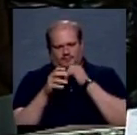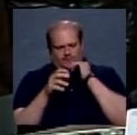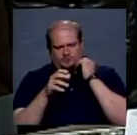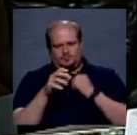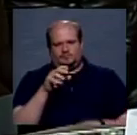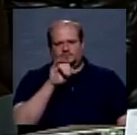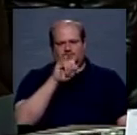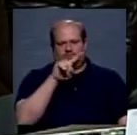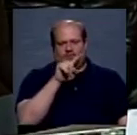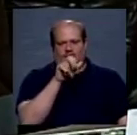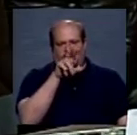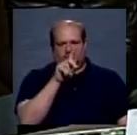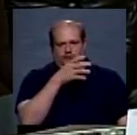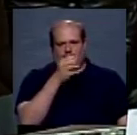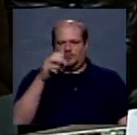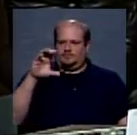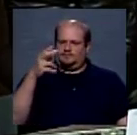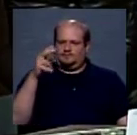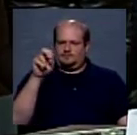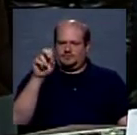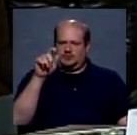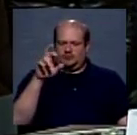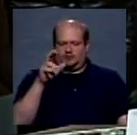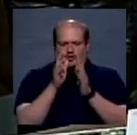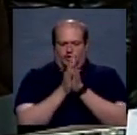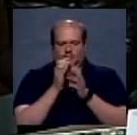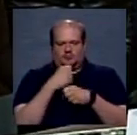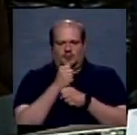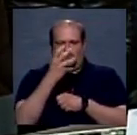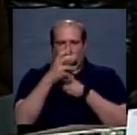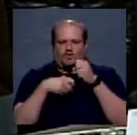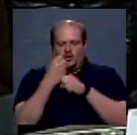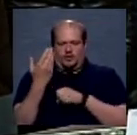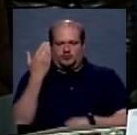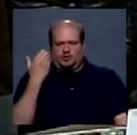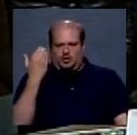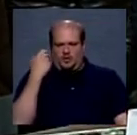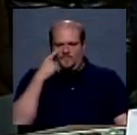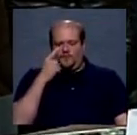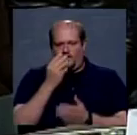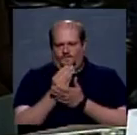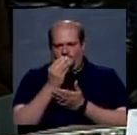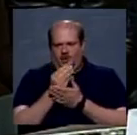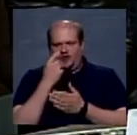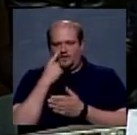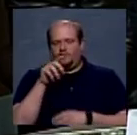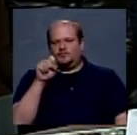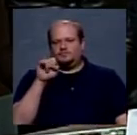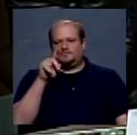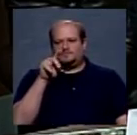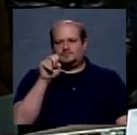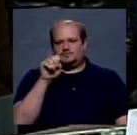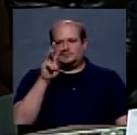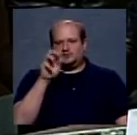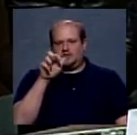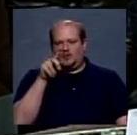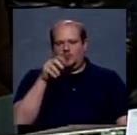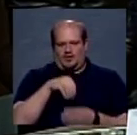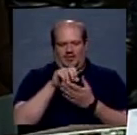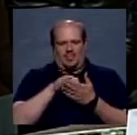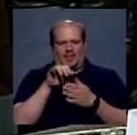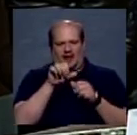between Izzard and Chester. And I think the request was made about 4 years ago for funding for sidewalks in that area, both north